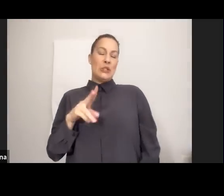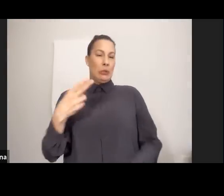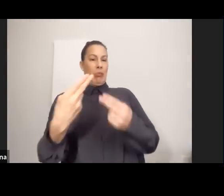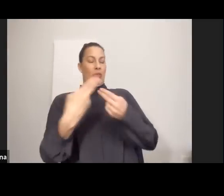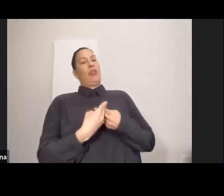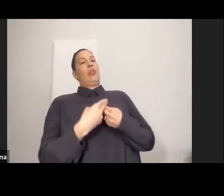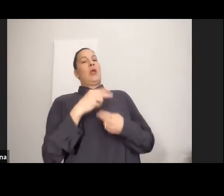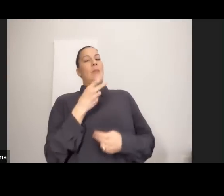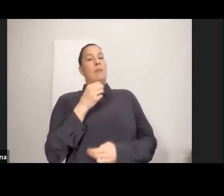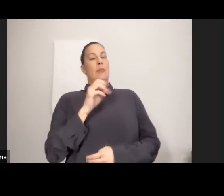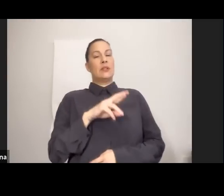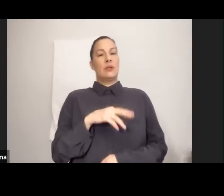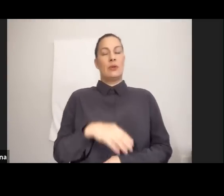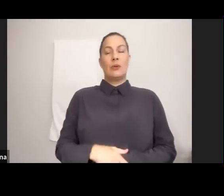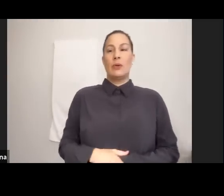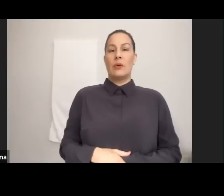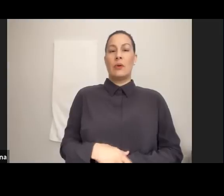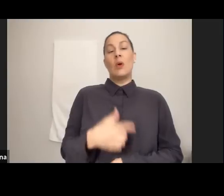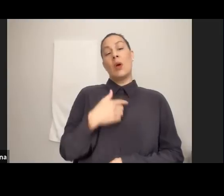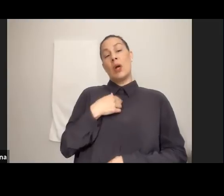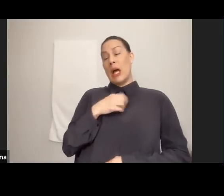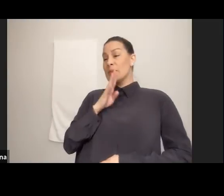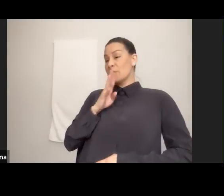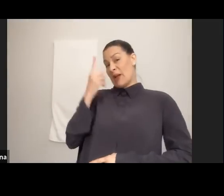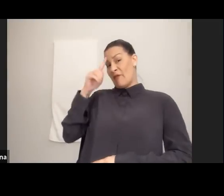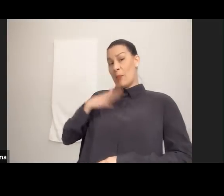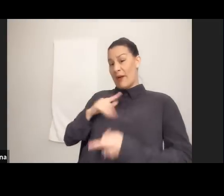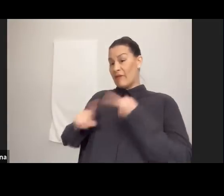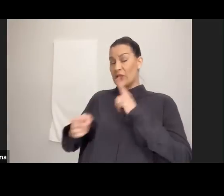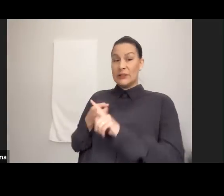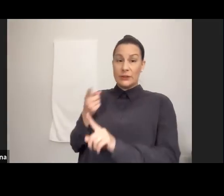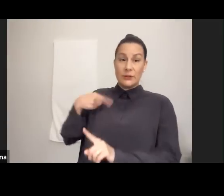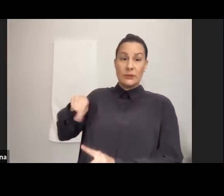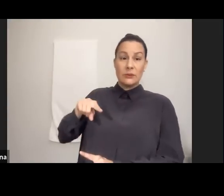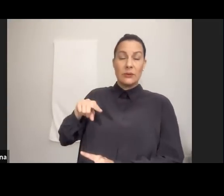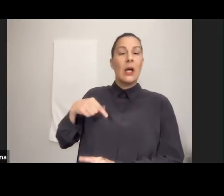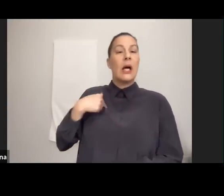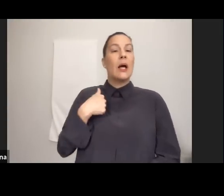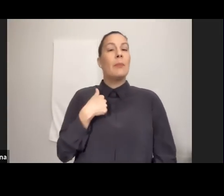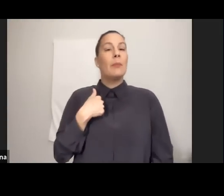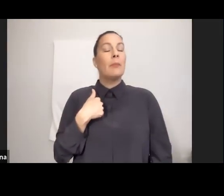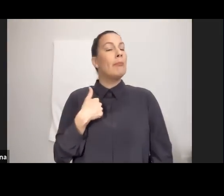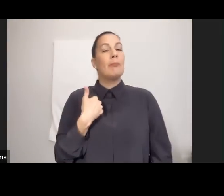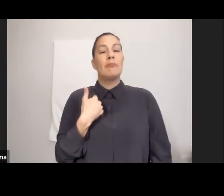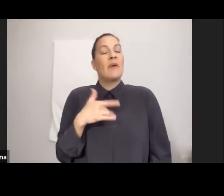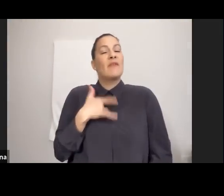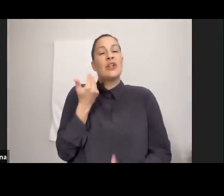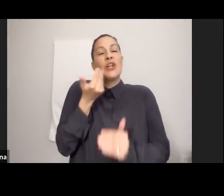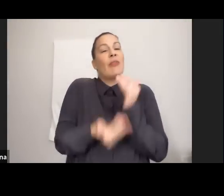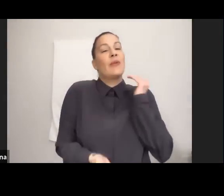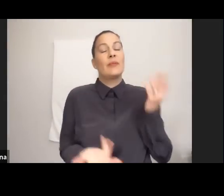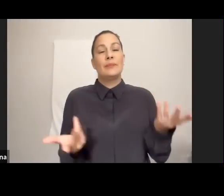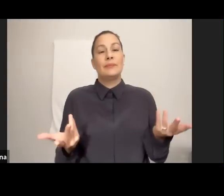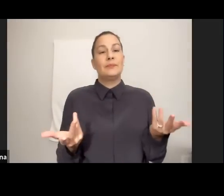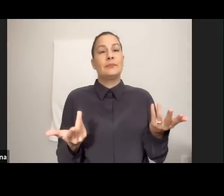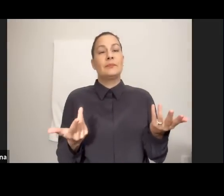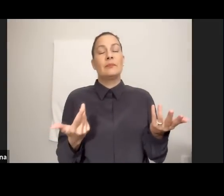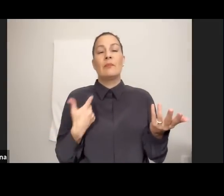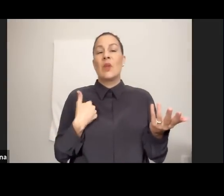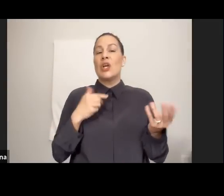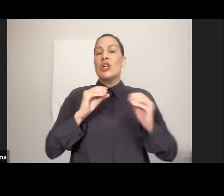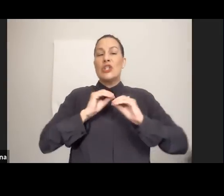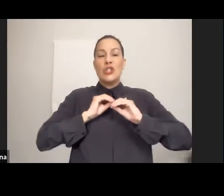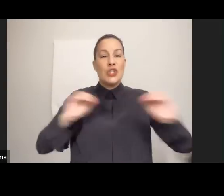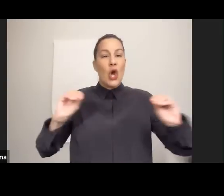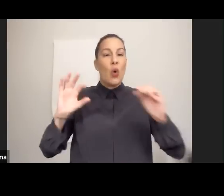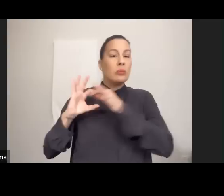from my personal experience on this, but I'm just numb to it. I'm just numb to it. There's no unity